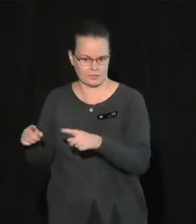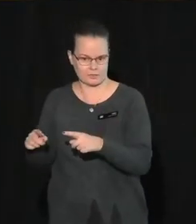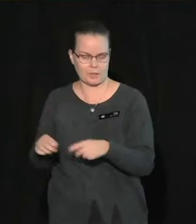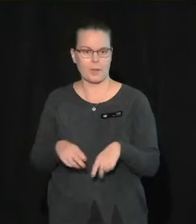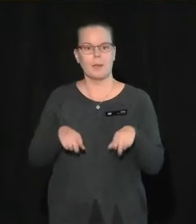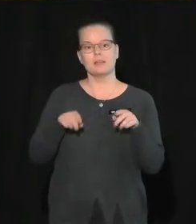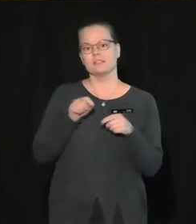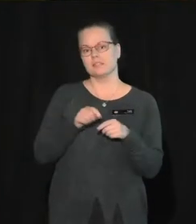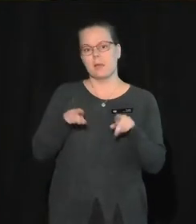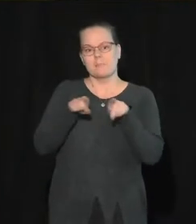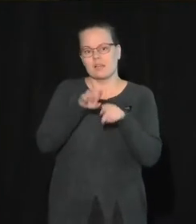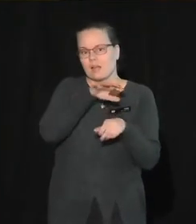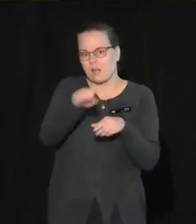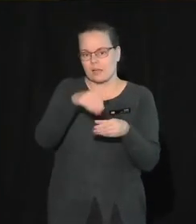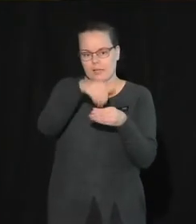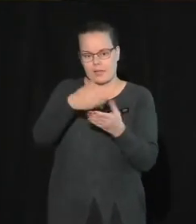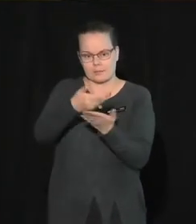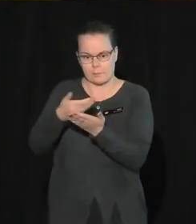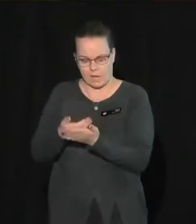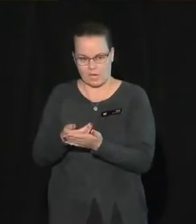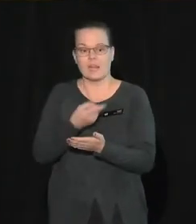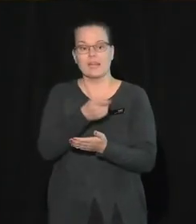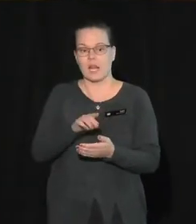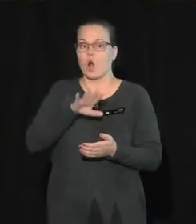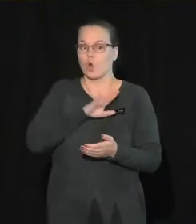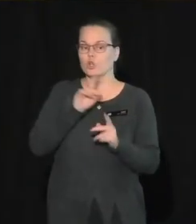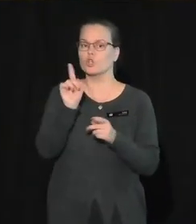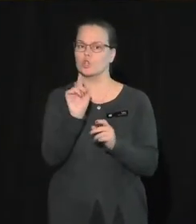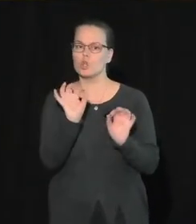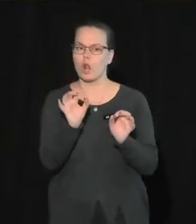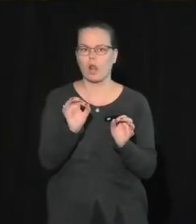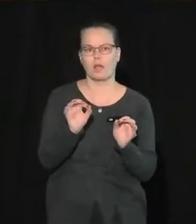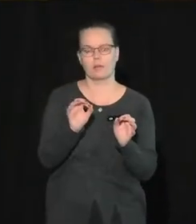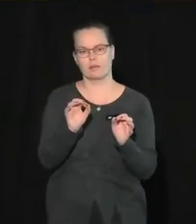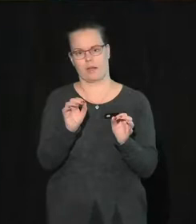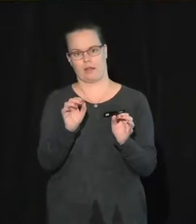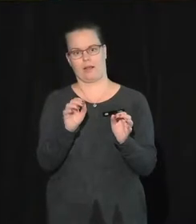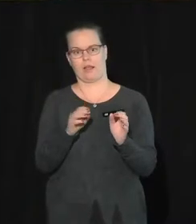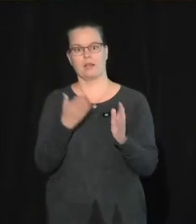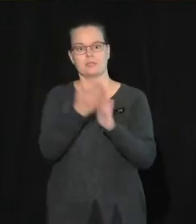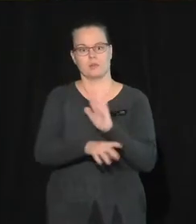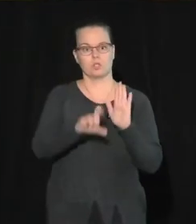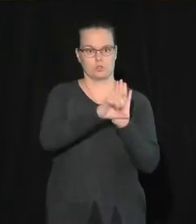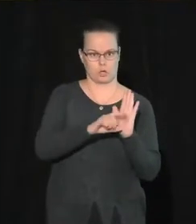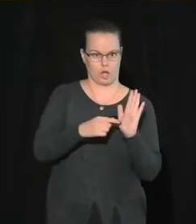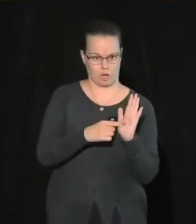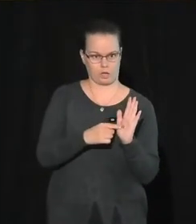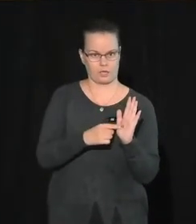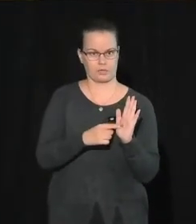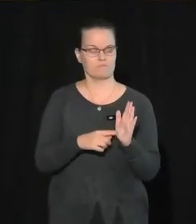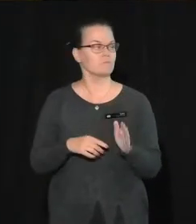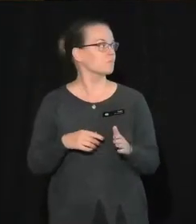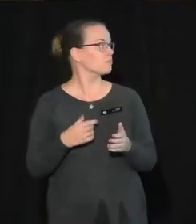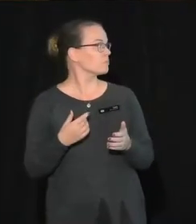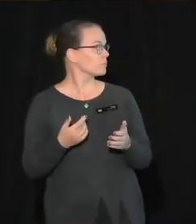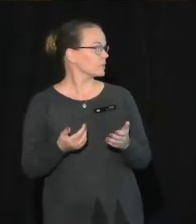have some built environment accessibility legislation, diverse and at different levels, but there is something.